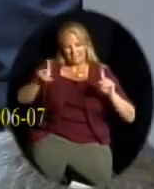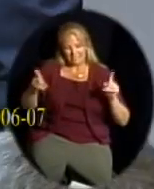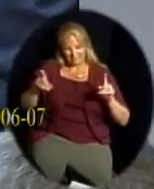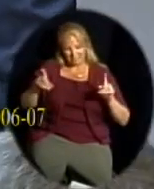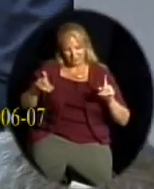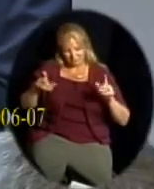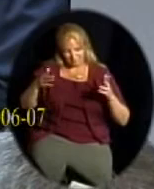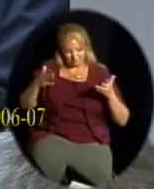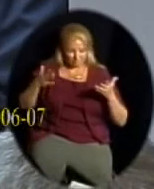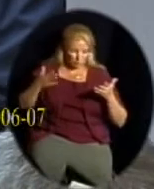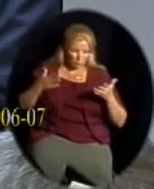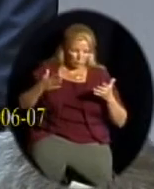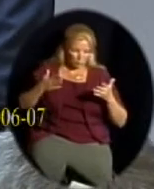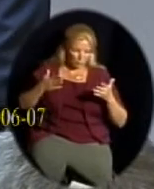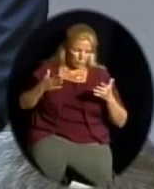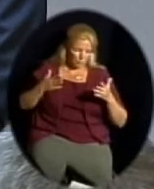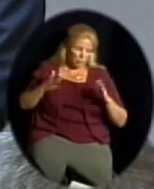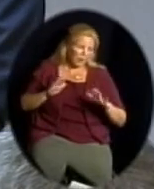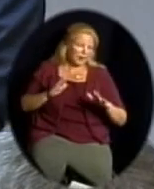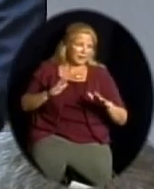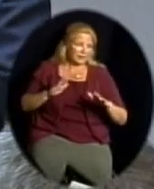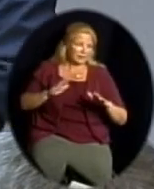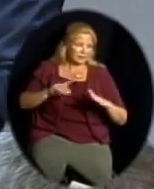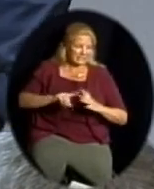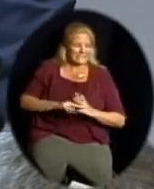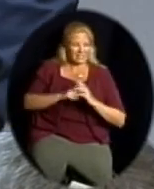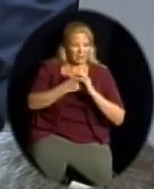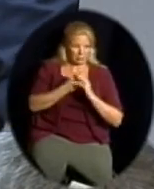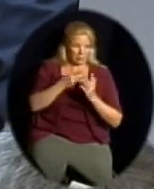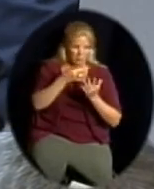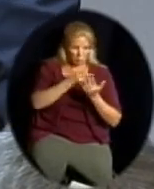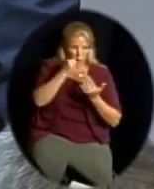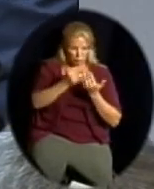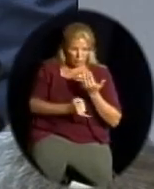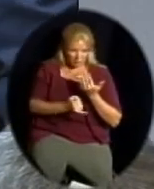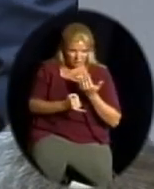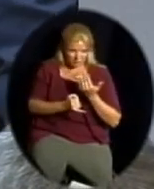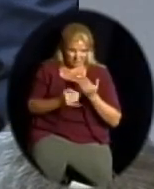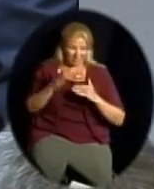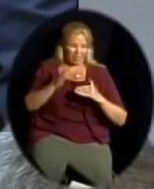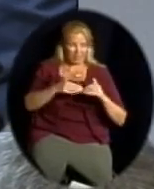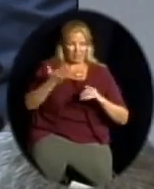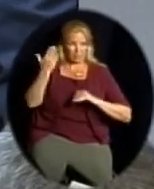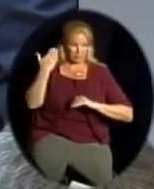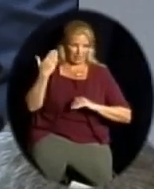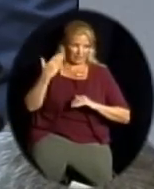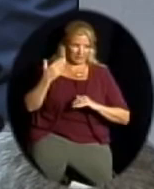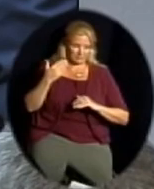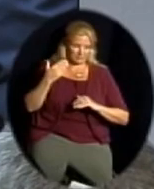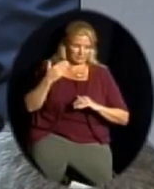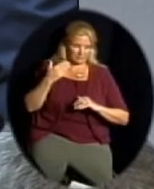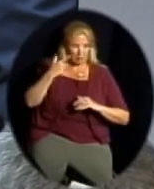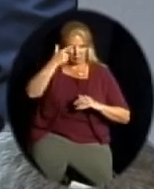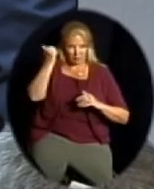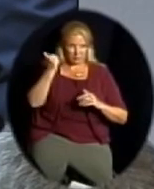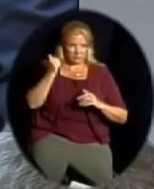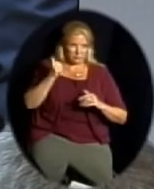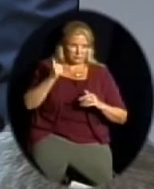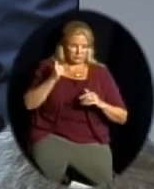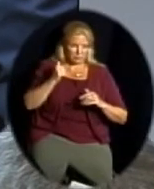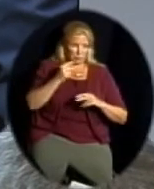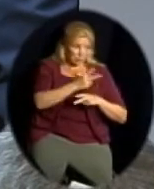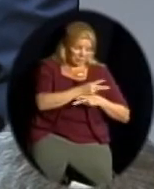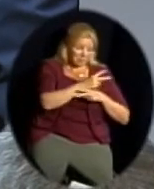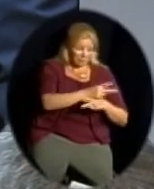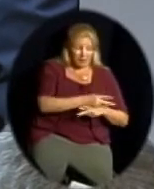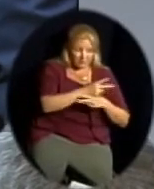bond implementing the projects than what we've had in the past. Because if we're doing deferred maintenance, then it would probably be the desire